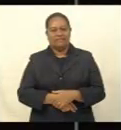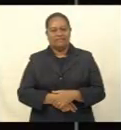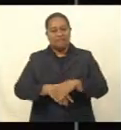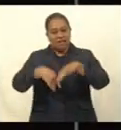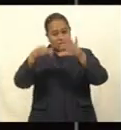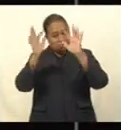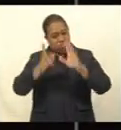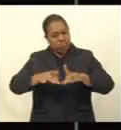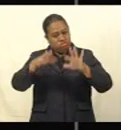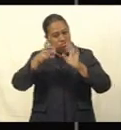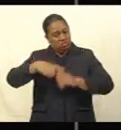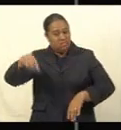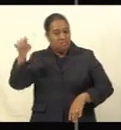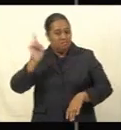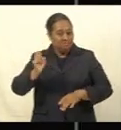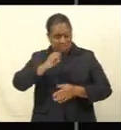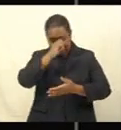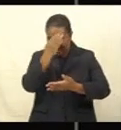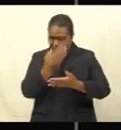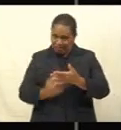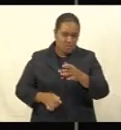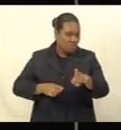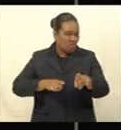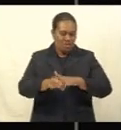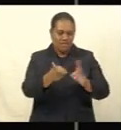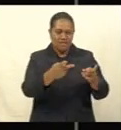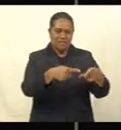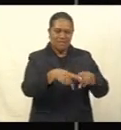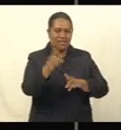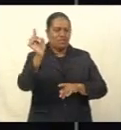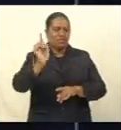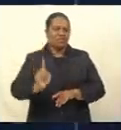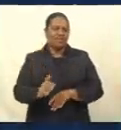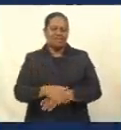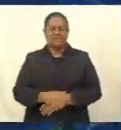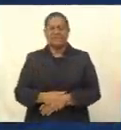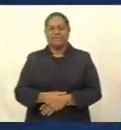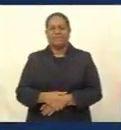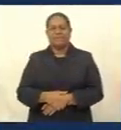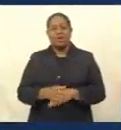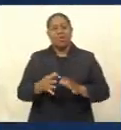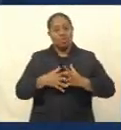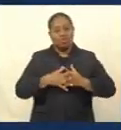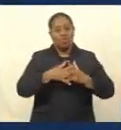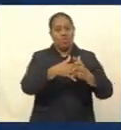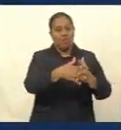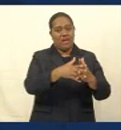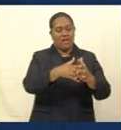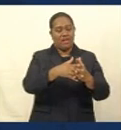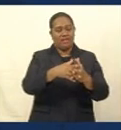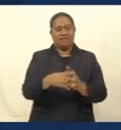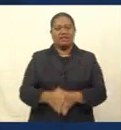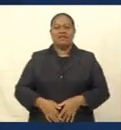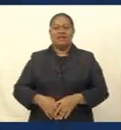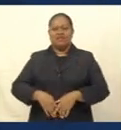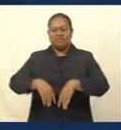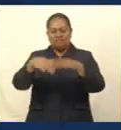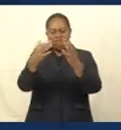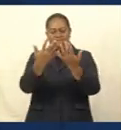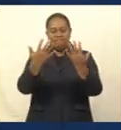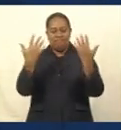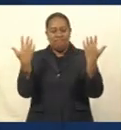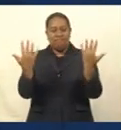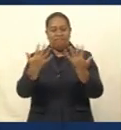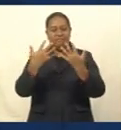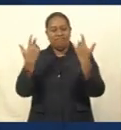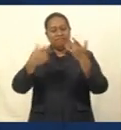Rain and thunderstorms were experienced over most places today. In the west, breezy this morning, otherwise cloudy and